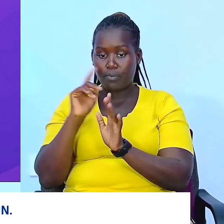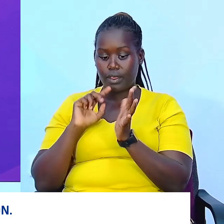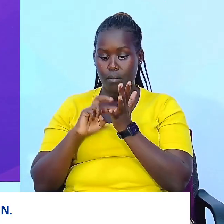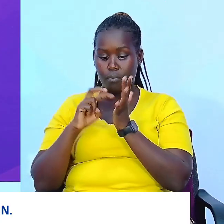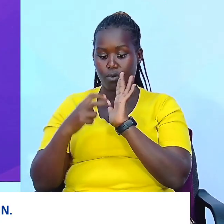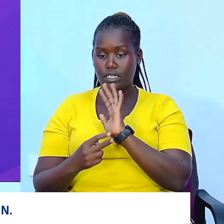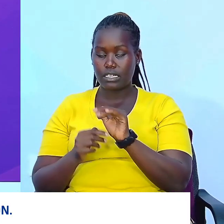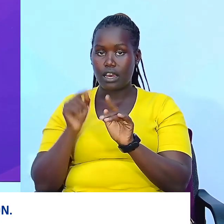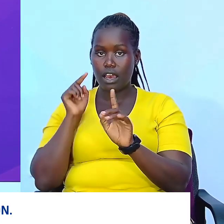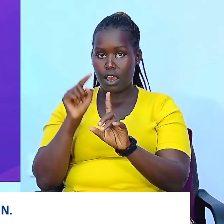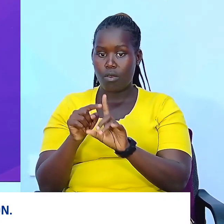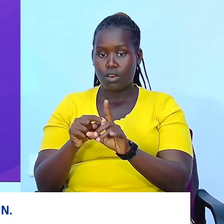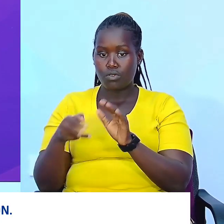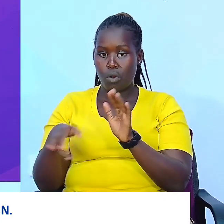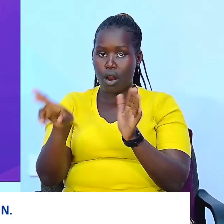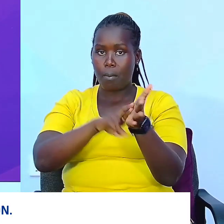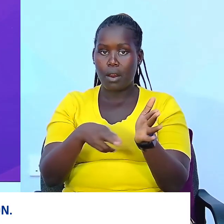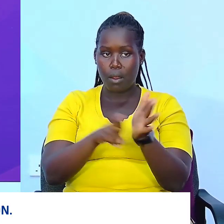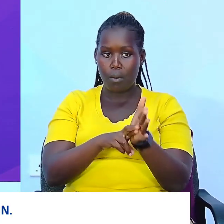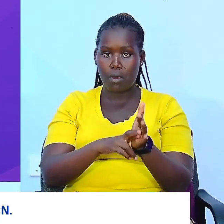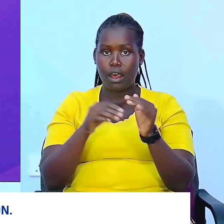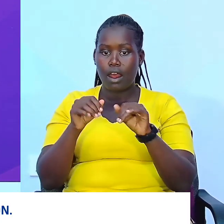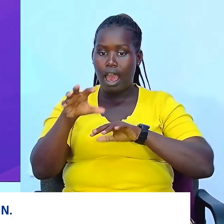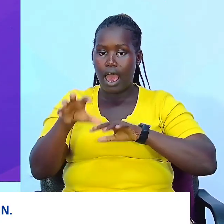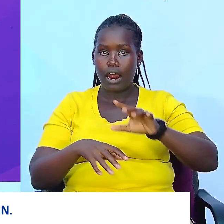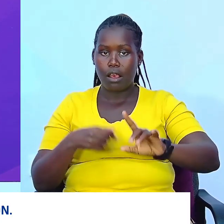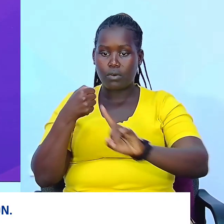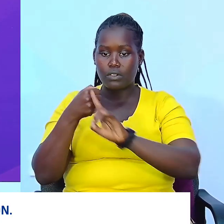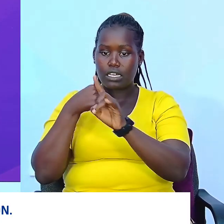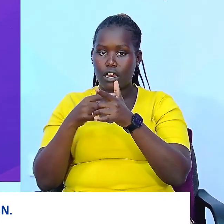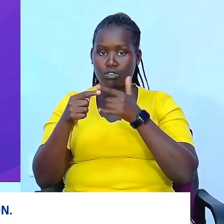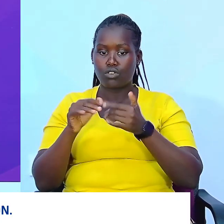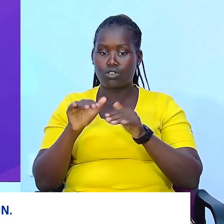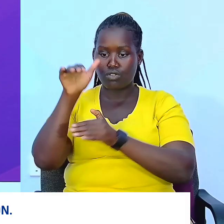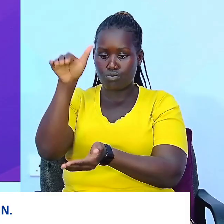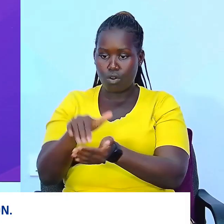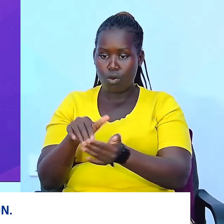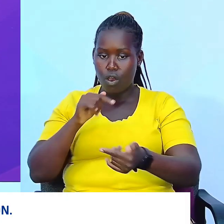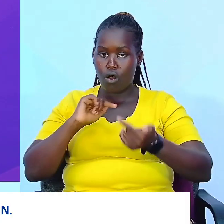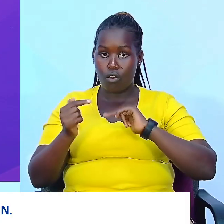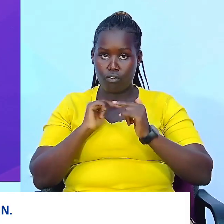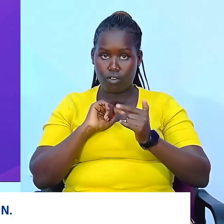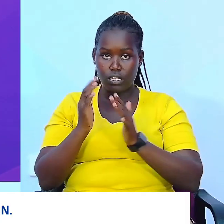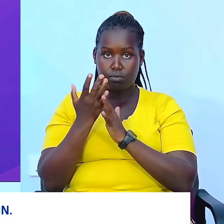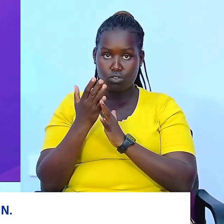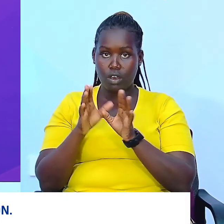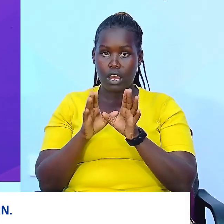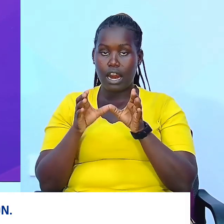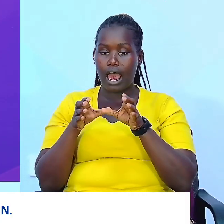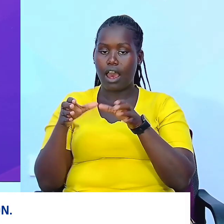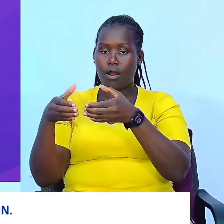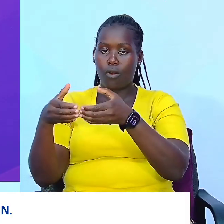prevent repeated wildlife attacks and reduce conflicts between animals and local communities in the